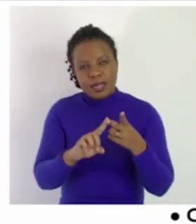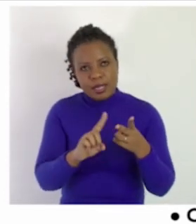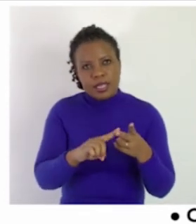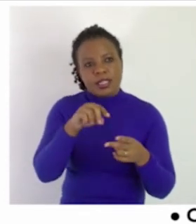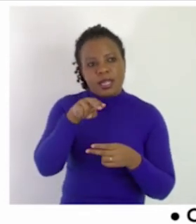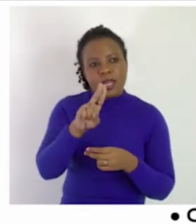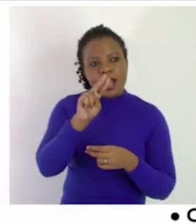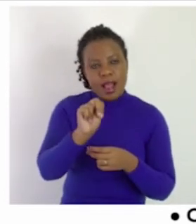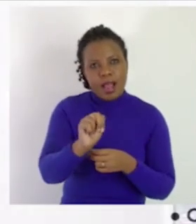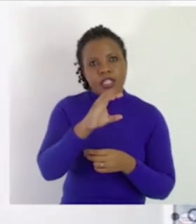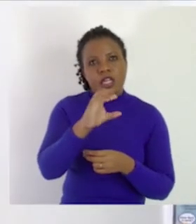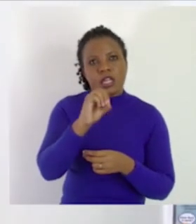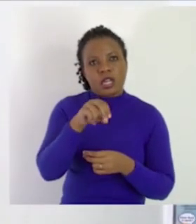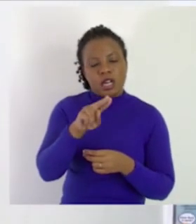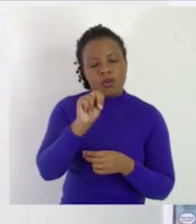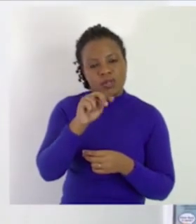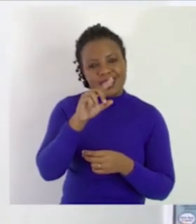to write something on the board.